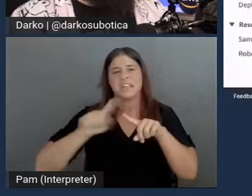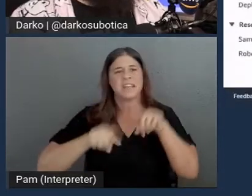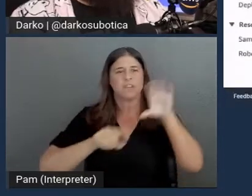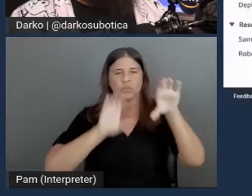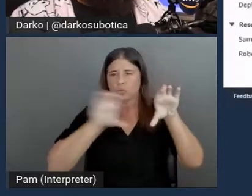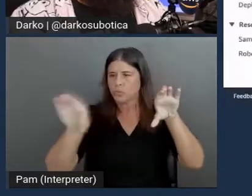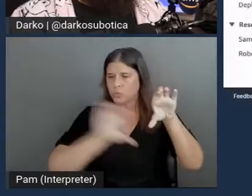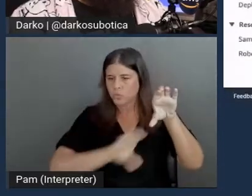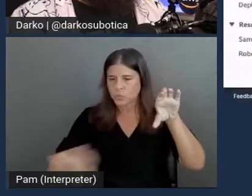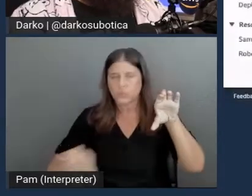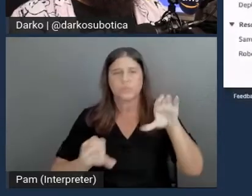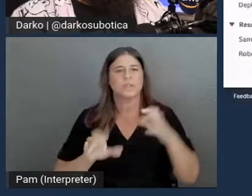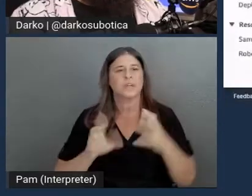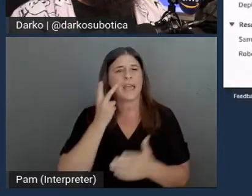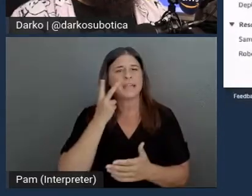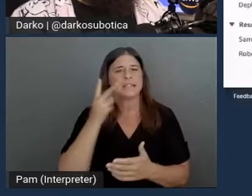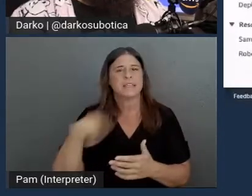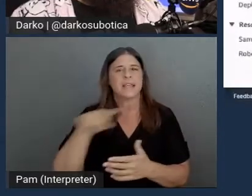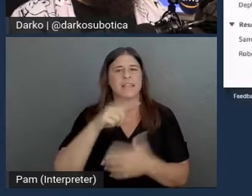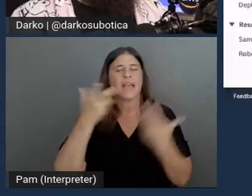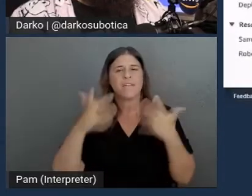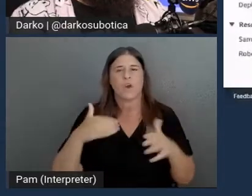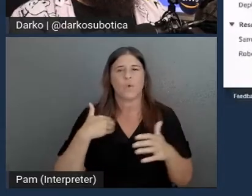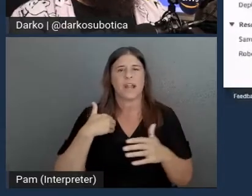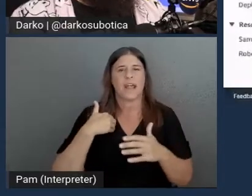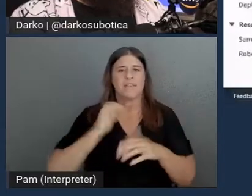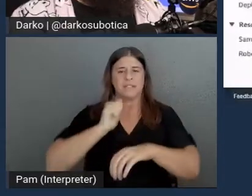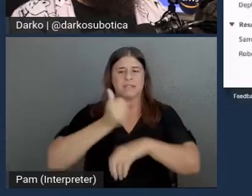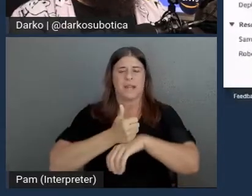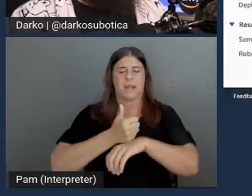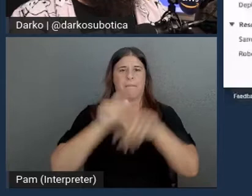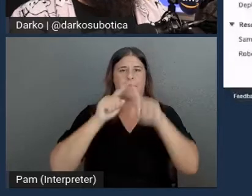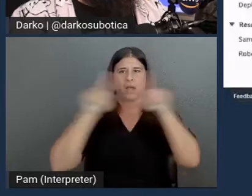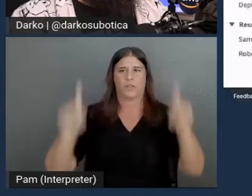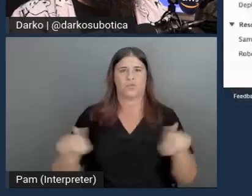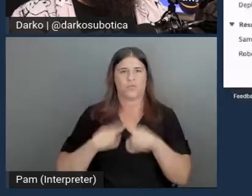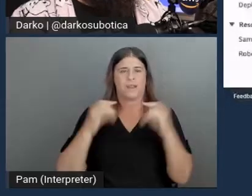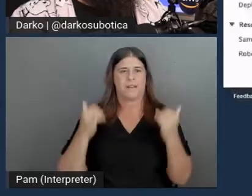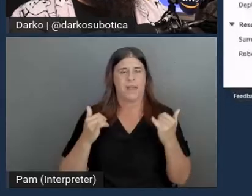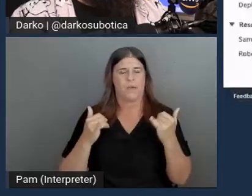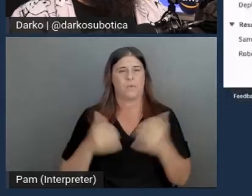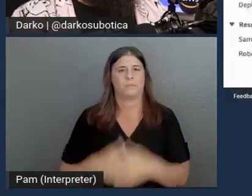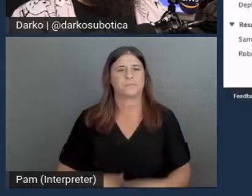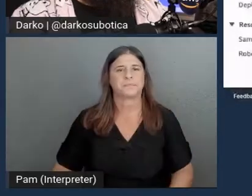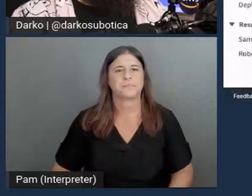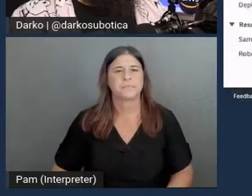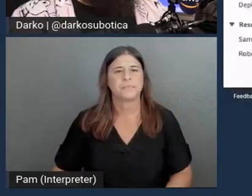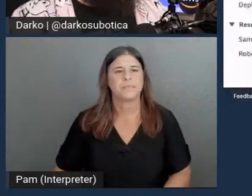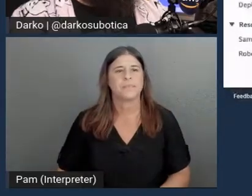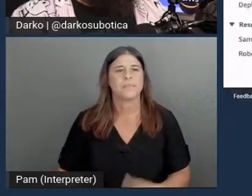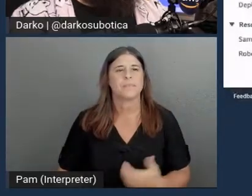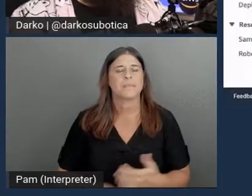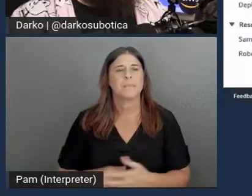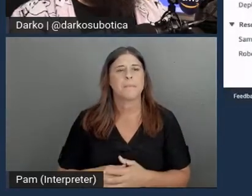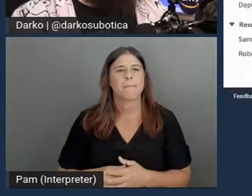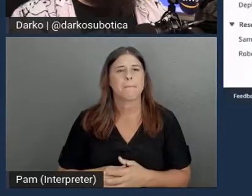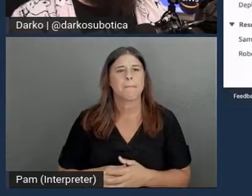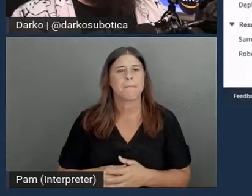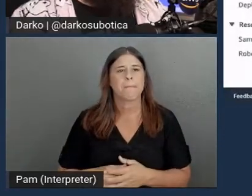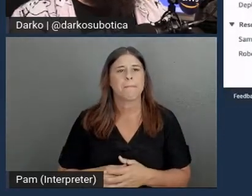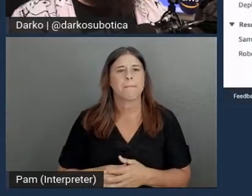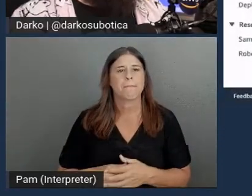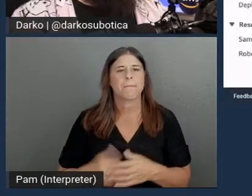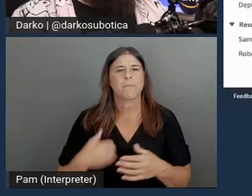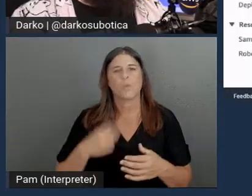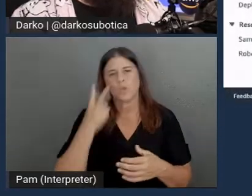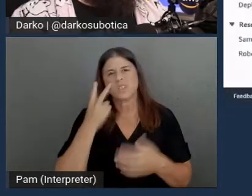that 5 of them have already popped up on my screen. And if I'll have to wait for all 5 of them. But you can see